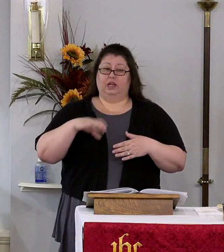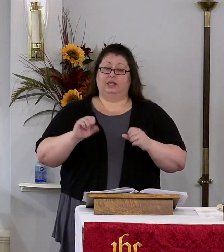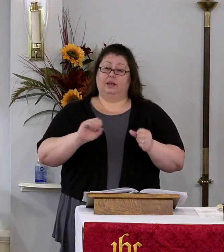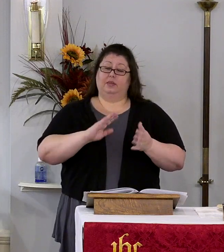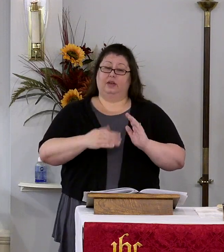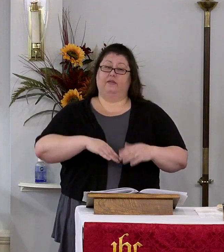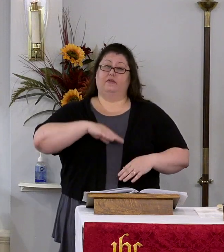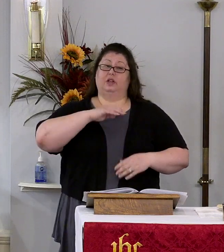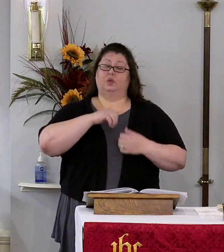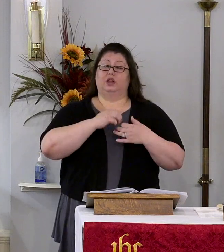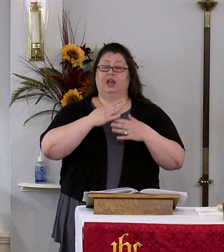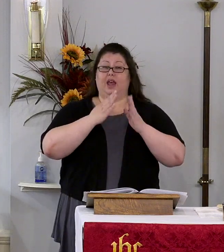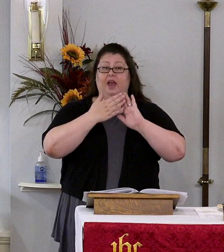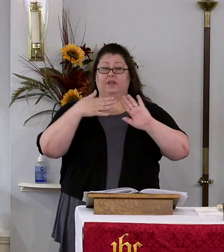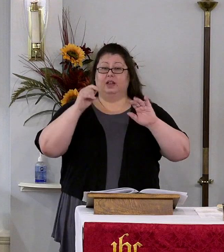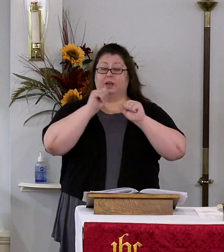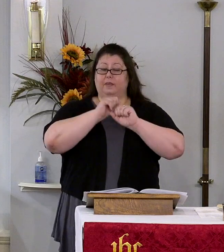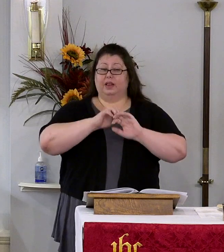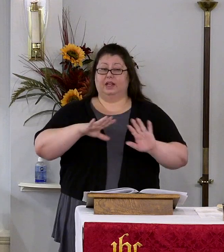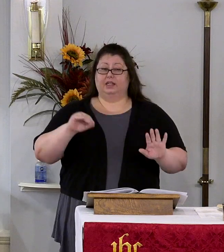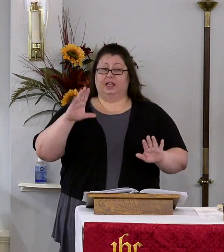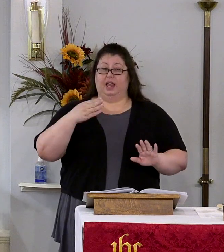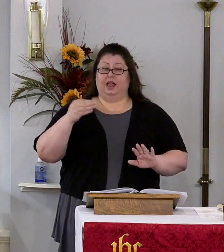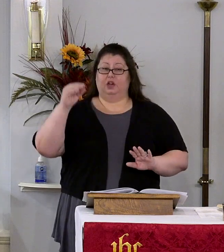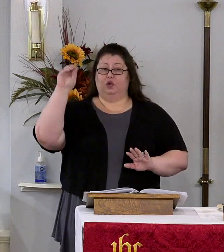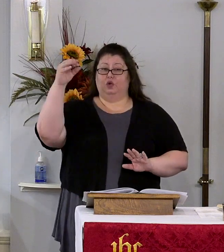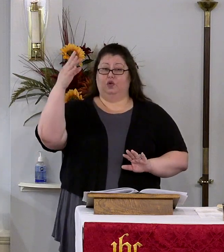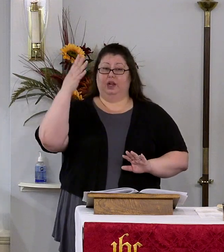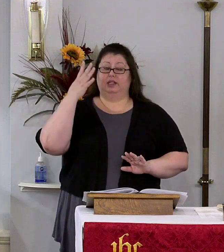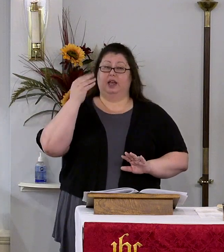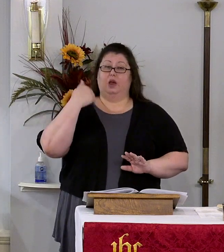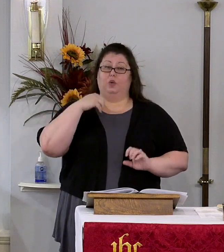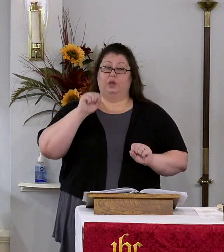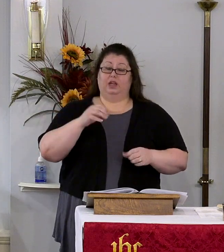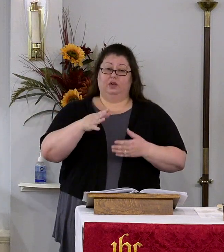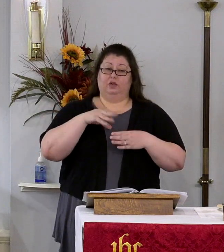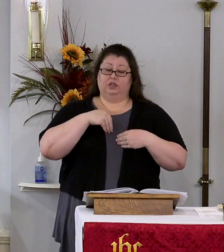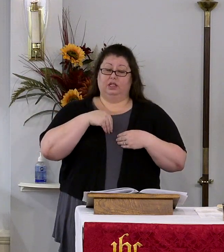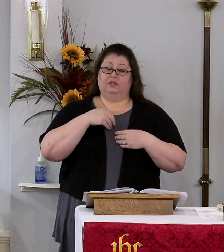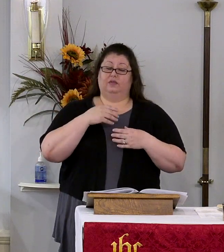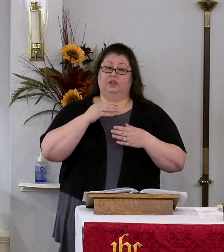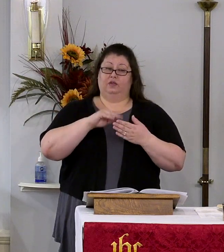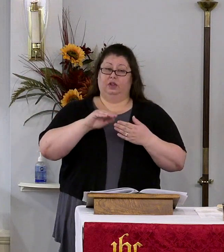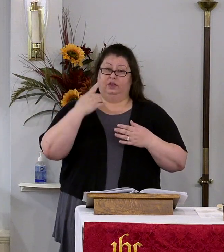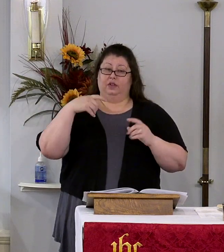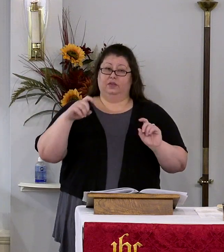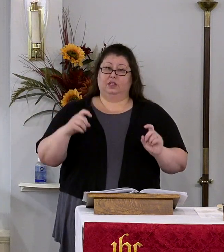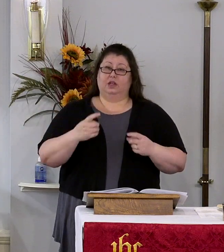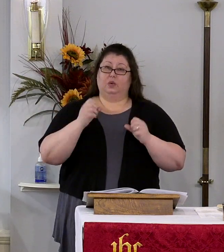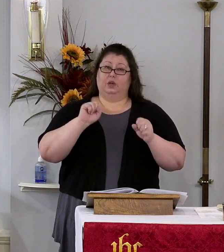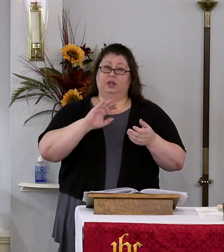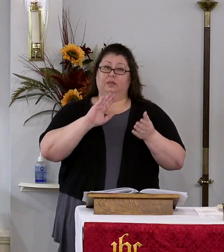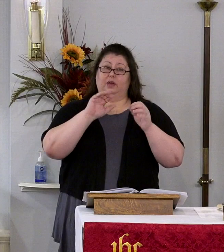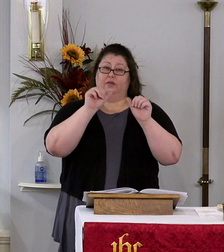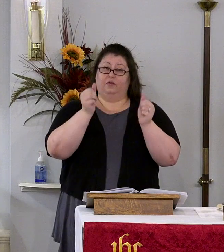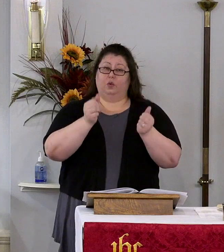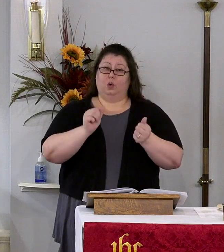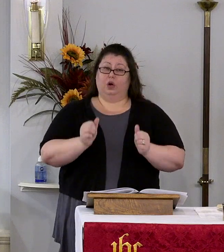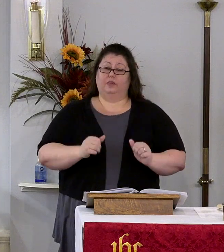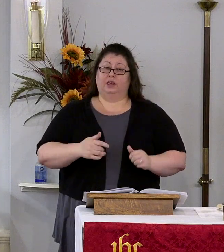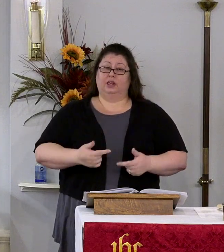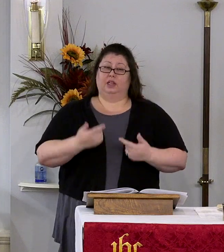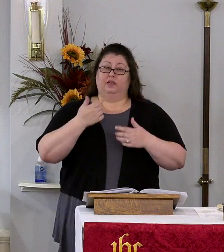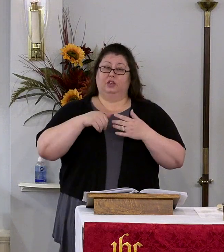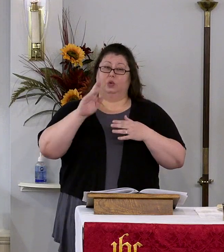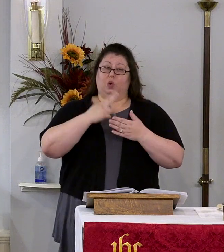be filled with heavenly blessing and grace, and receiving the forgiveness of sin, may be formed to live as